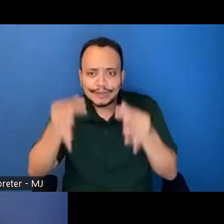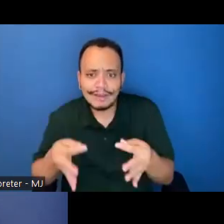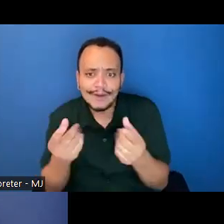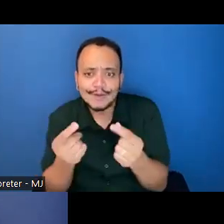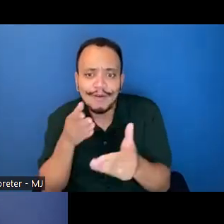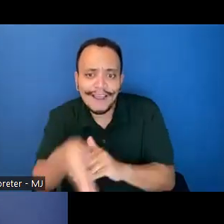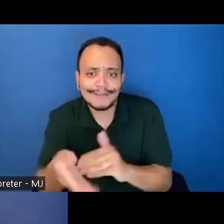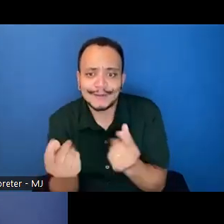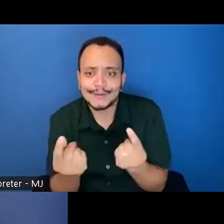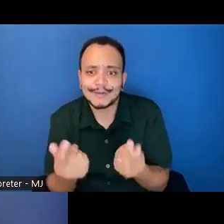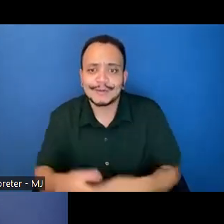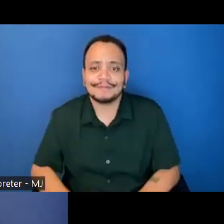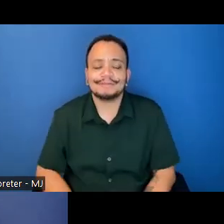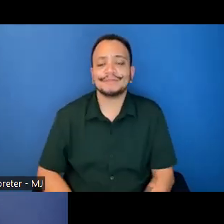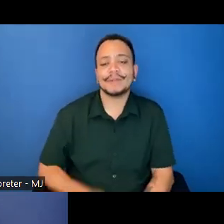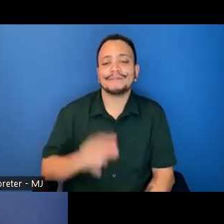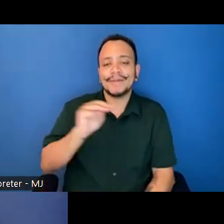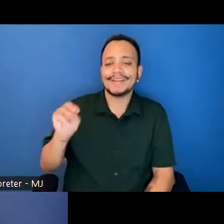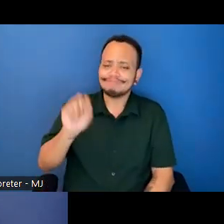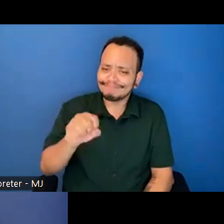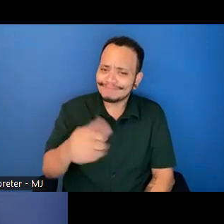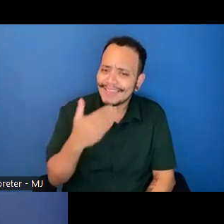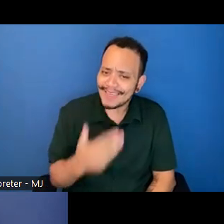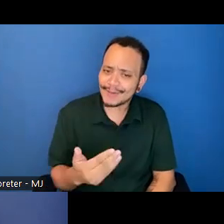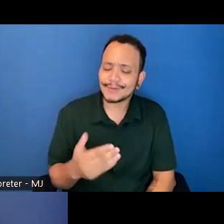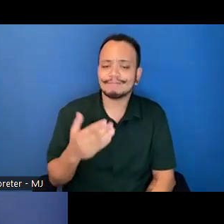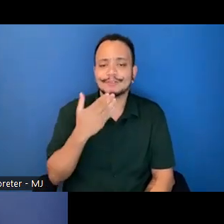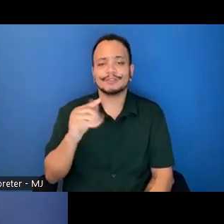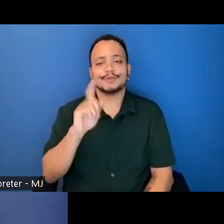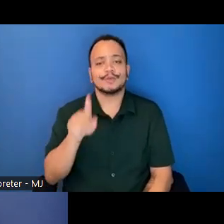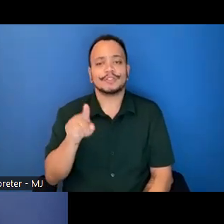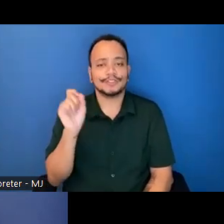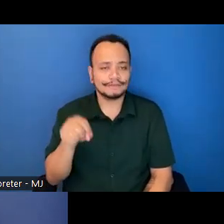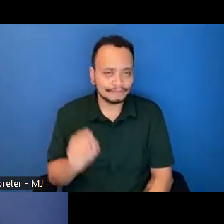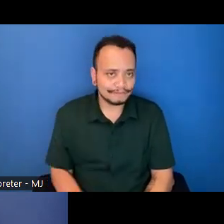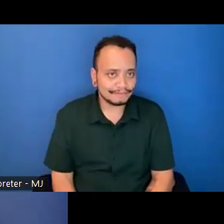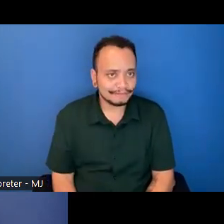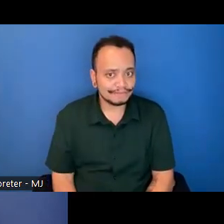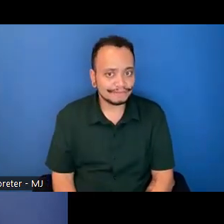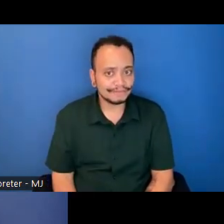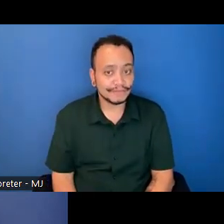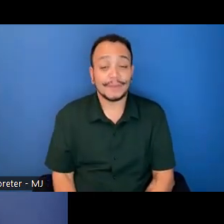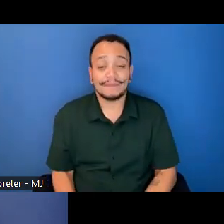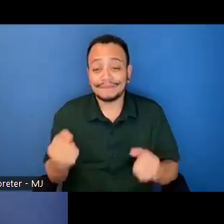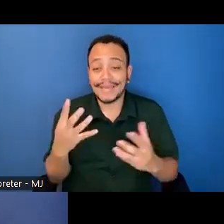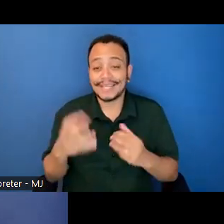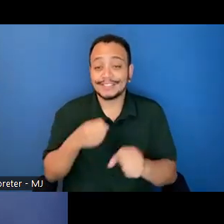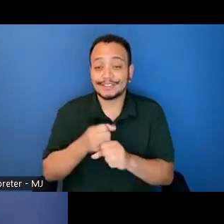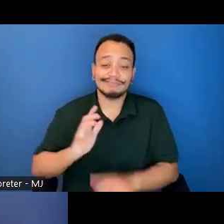you wanted to do? Yeah, well, thank you for that question, Cheryl. So this was many years